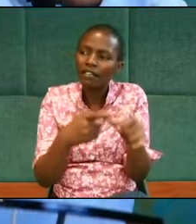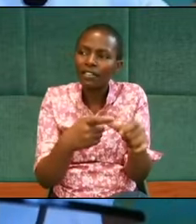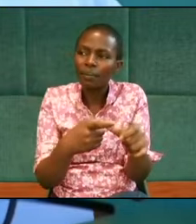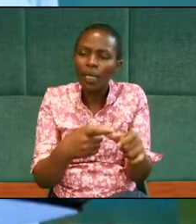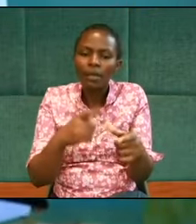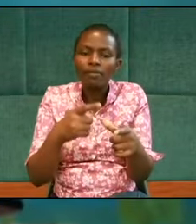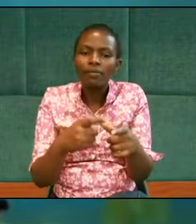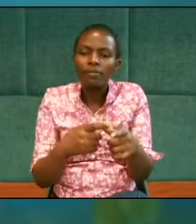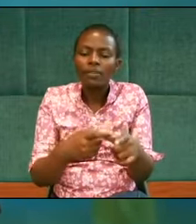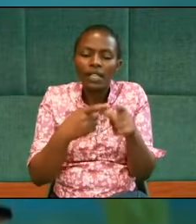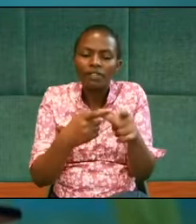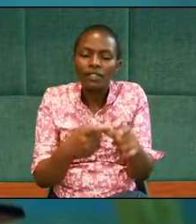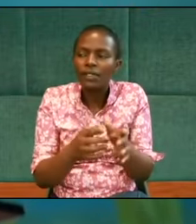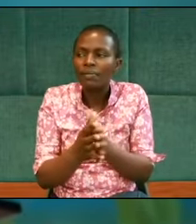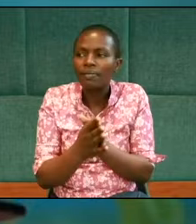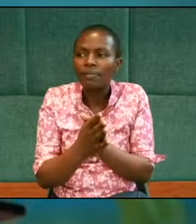single is a gift.